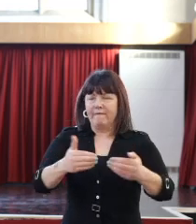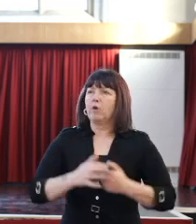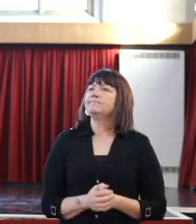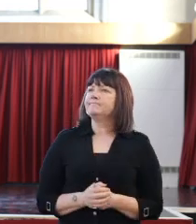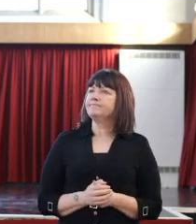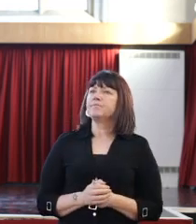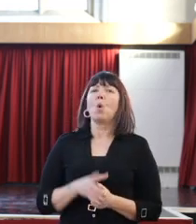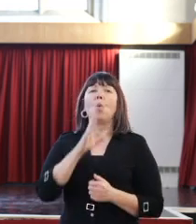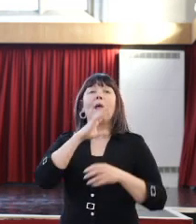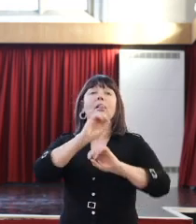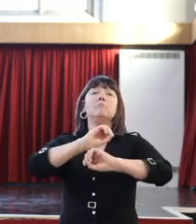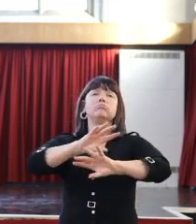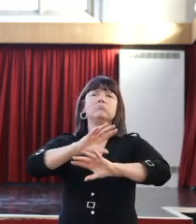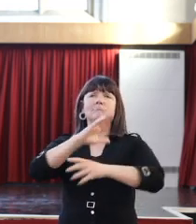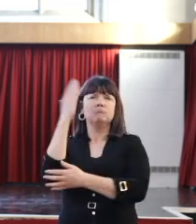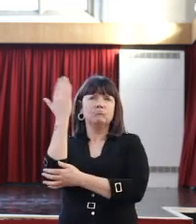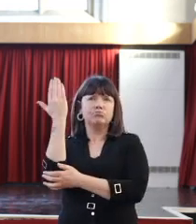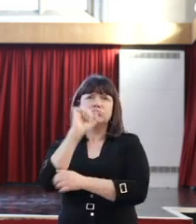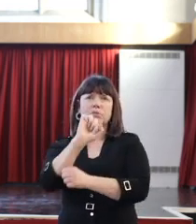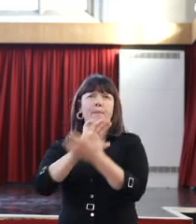history lesson then.